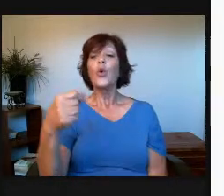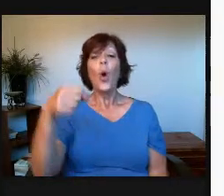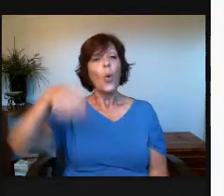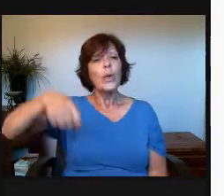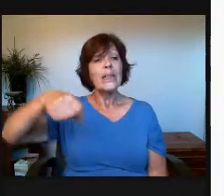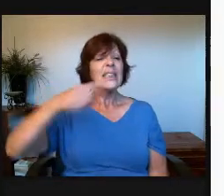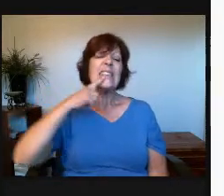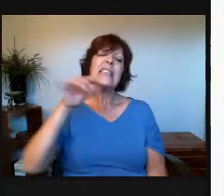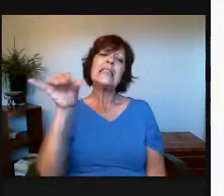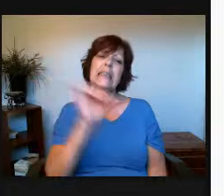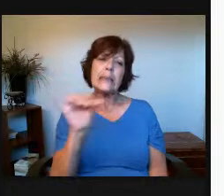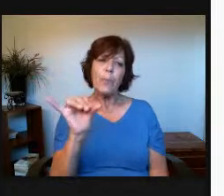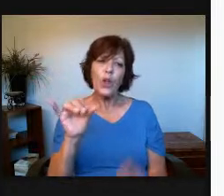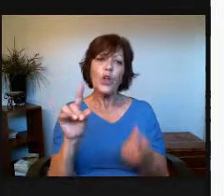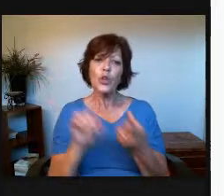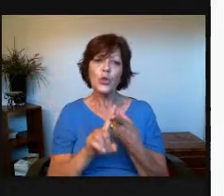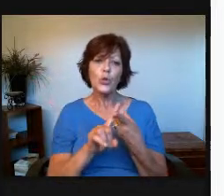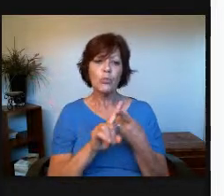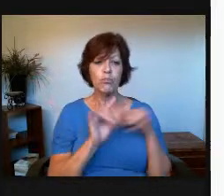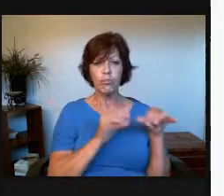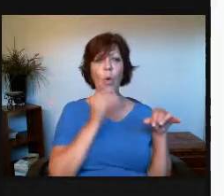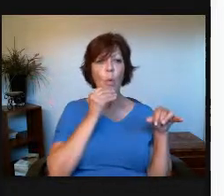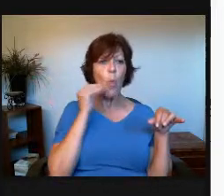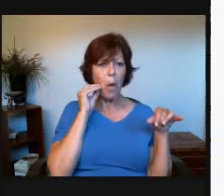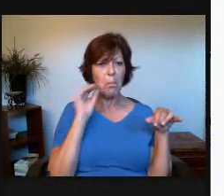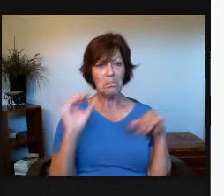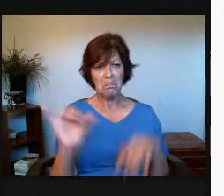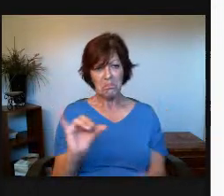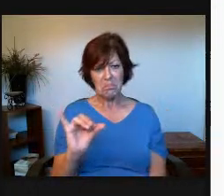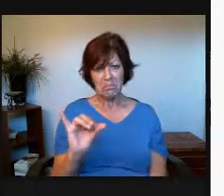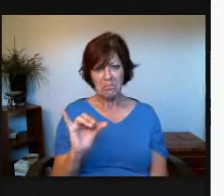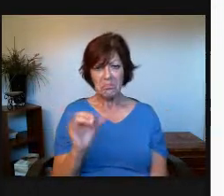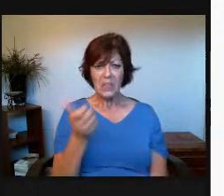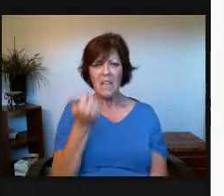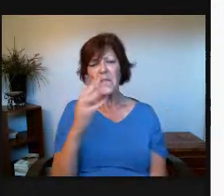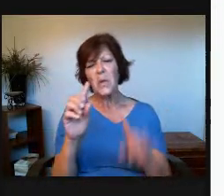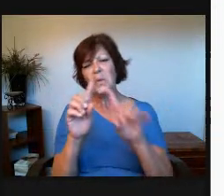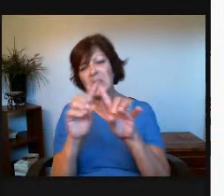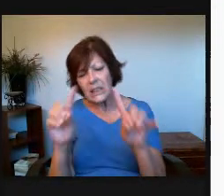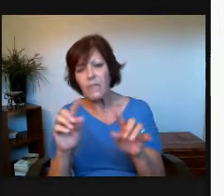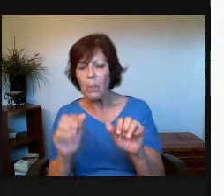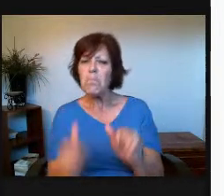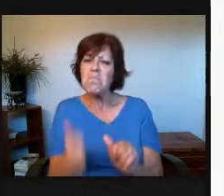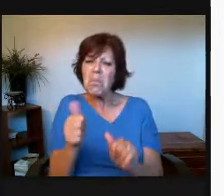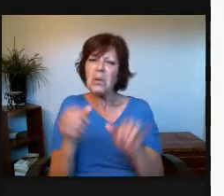to the kit for when you're at home. There are a few different changes, but